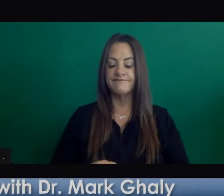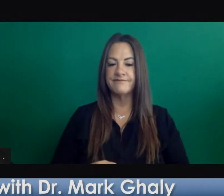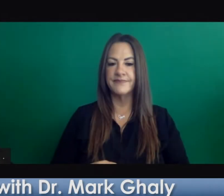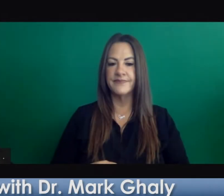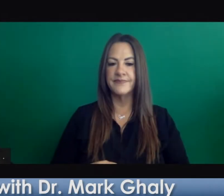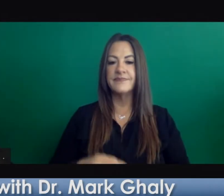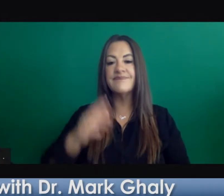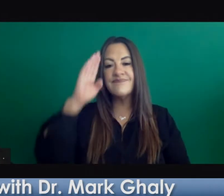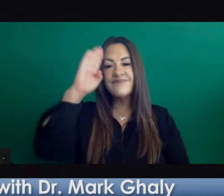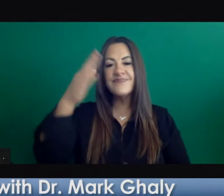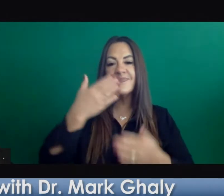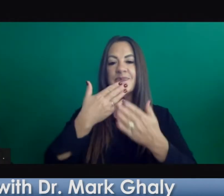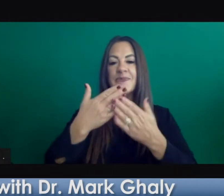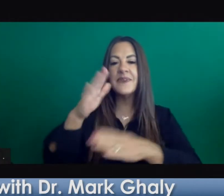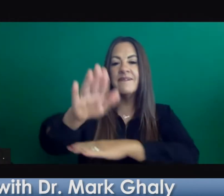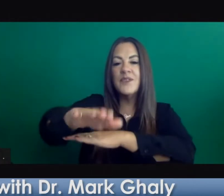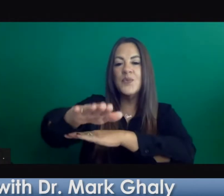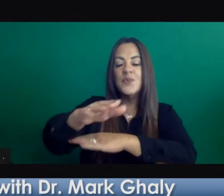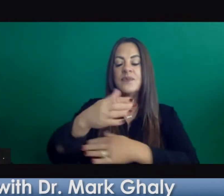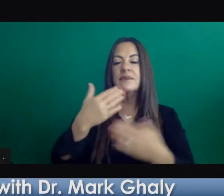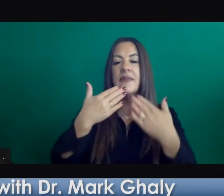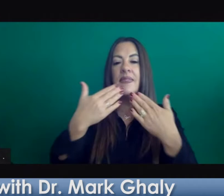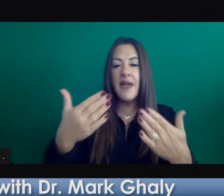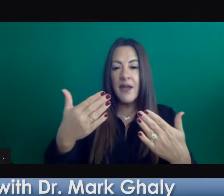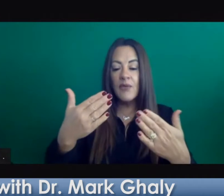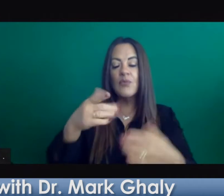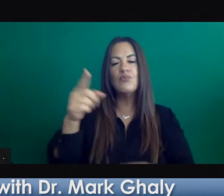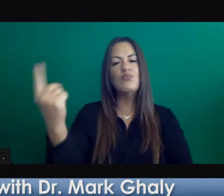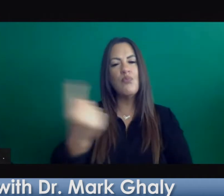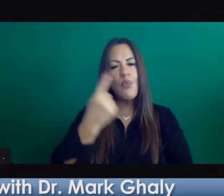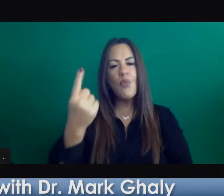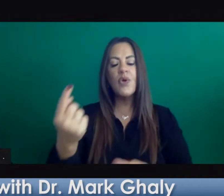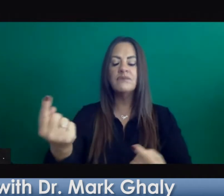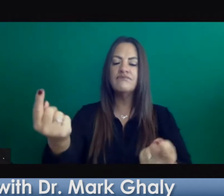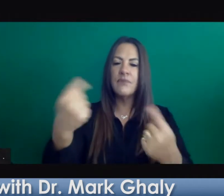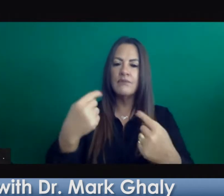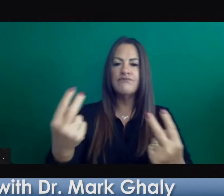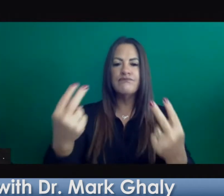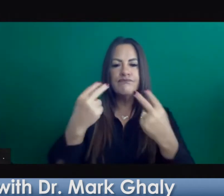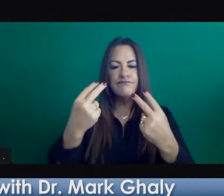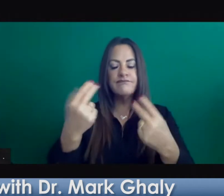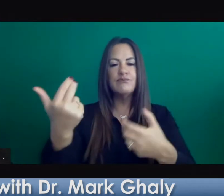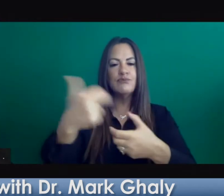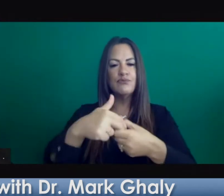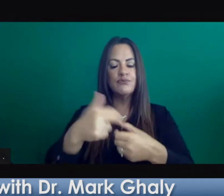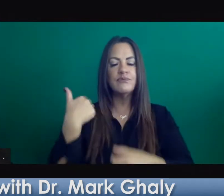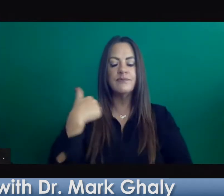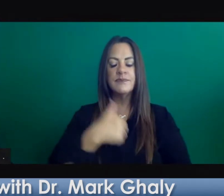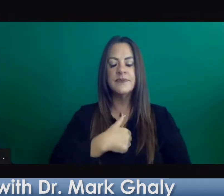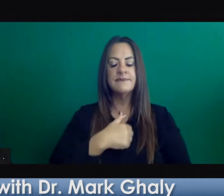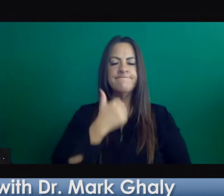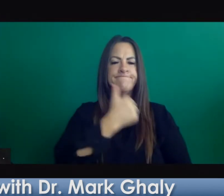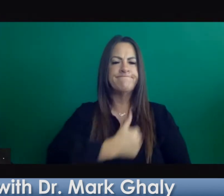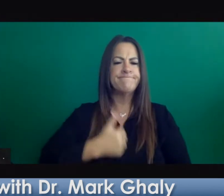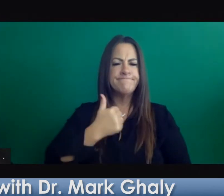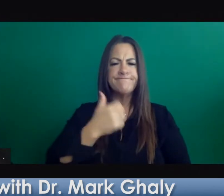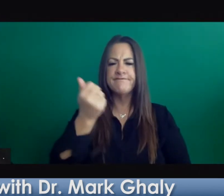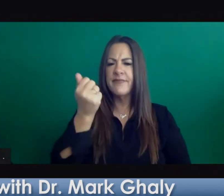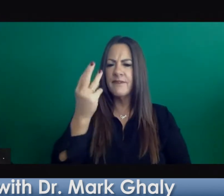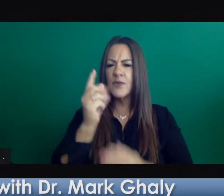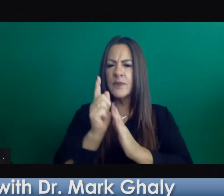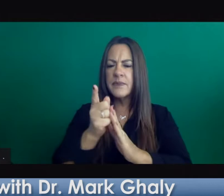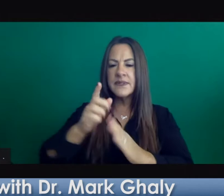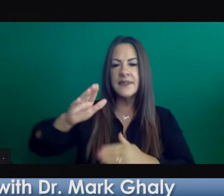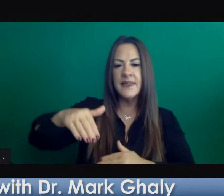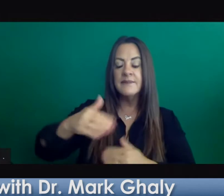Good afternoon, and thank you, as always, for joining us. We apologize for being a few minutes late. Thanks